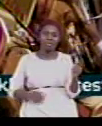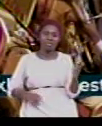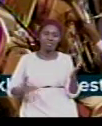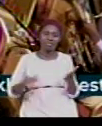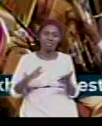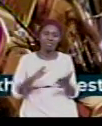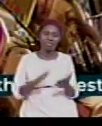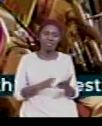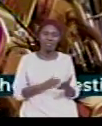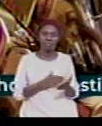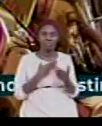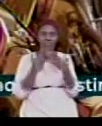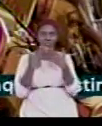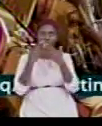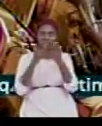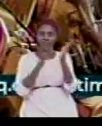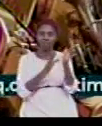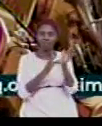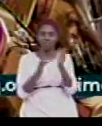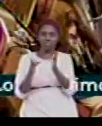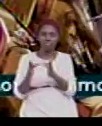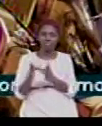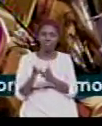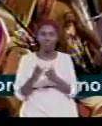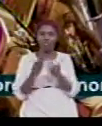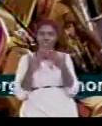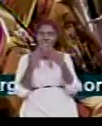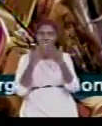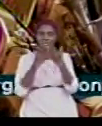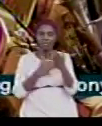We are saying thank you,